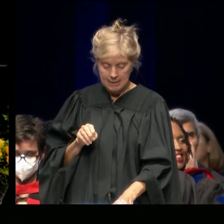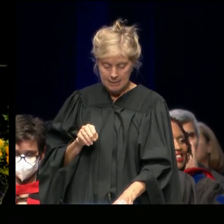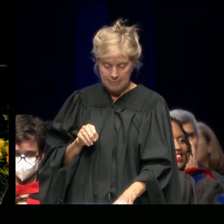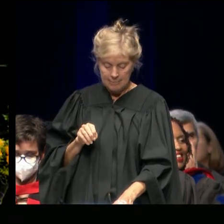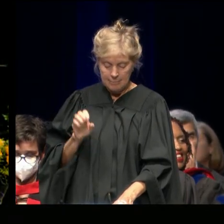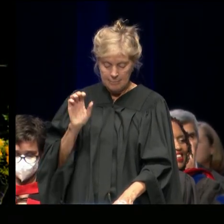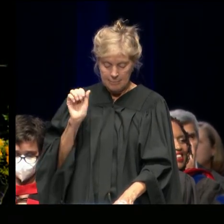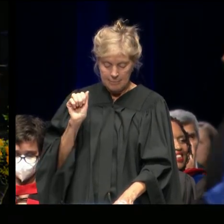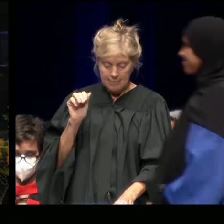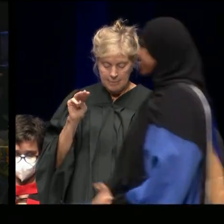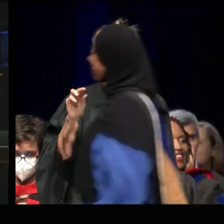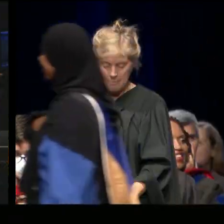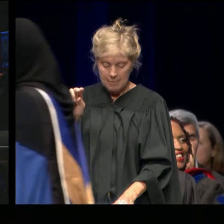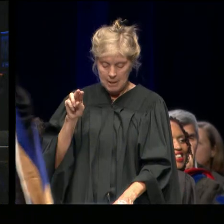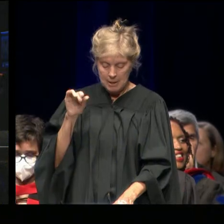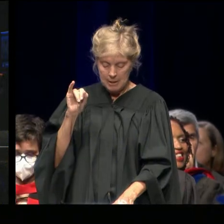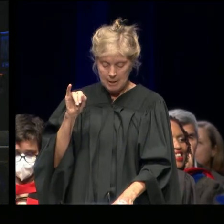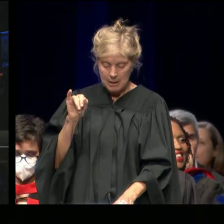Amani Daria.